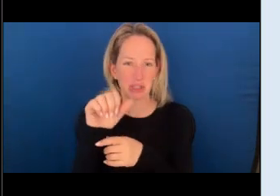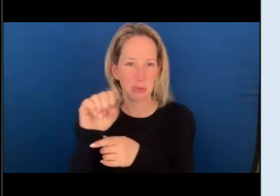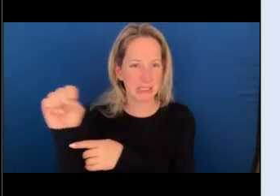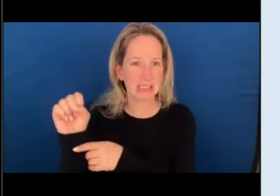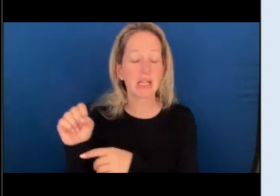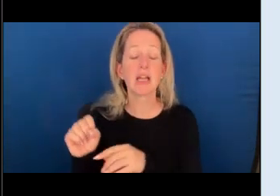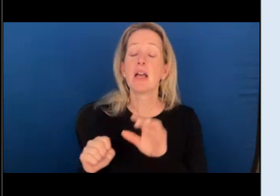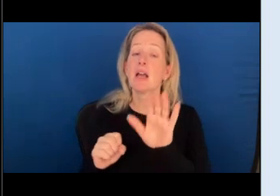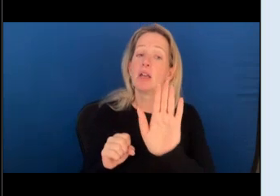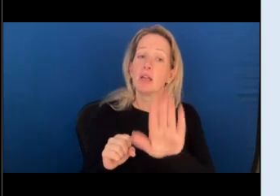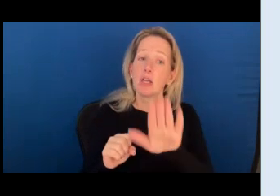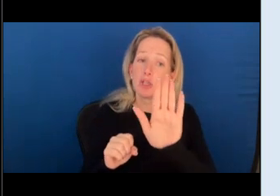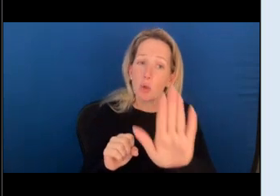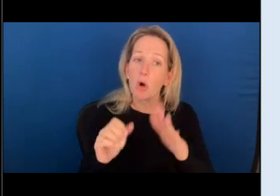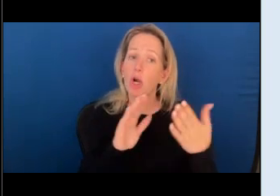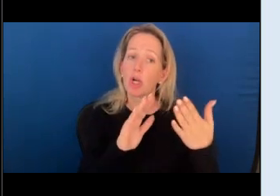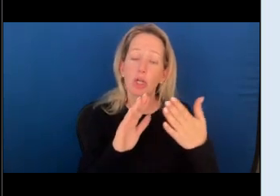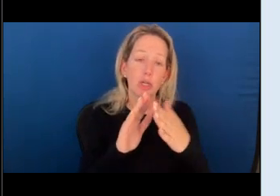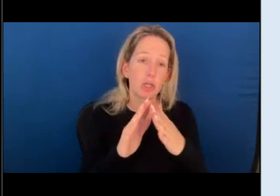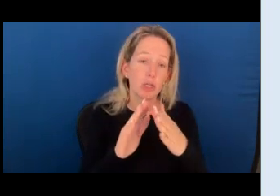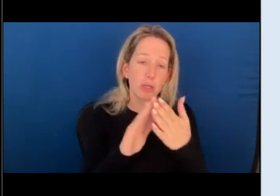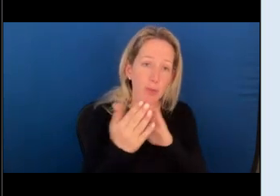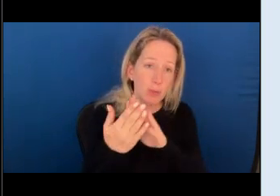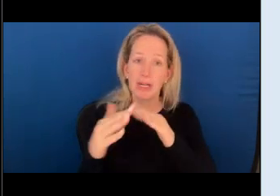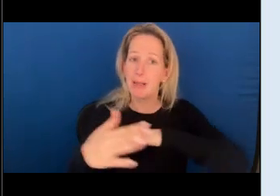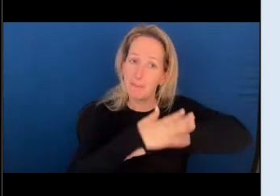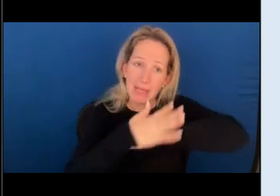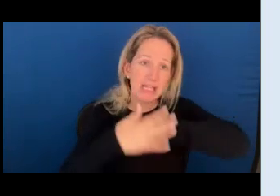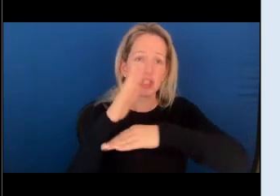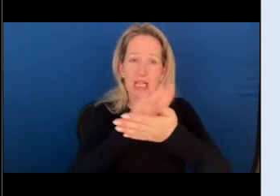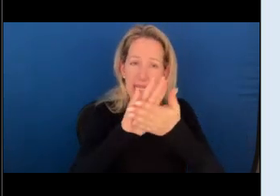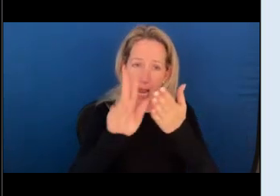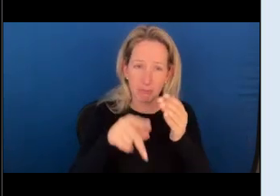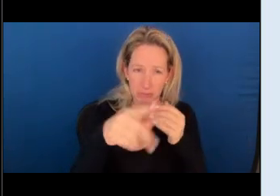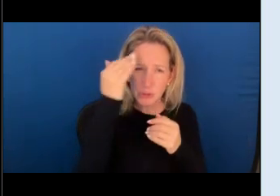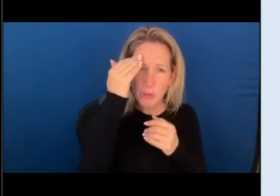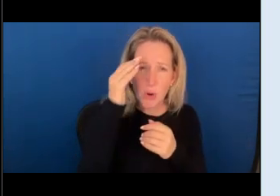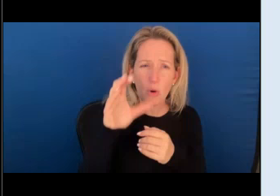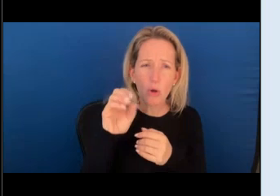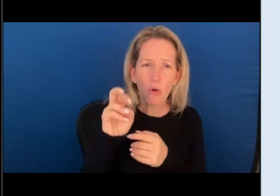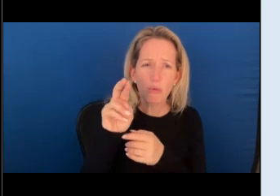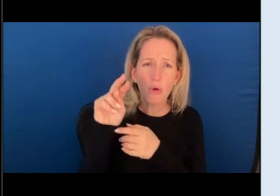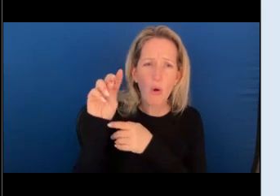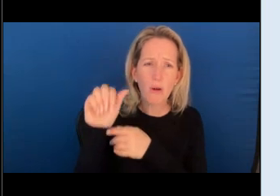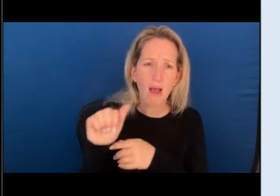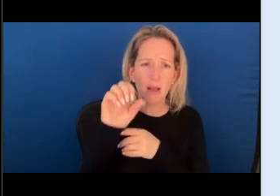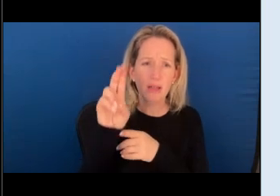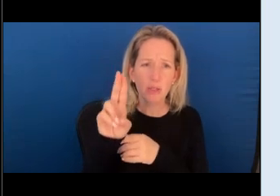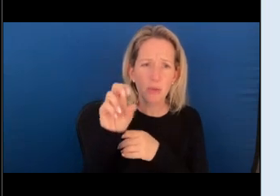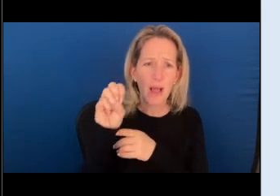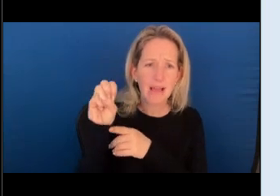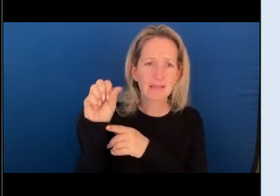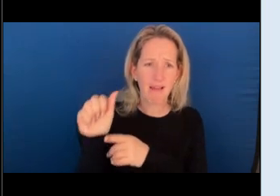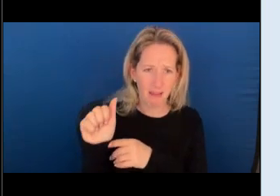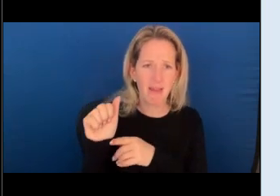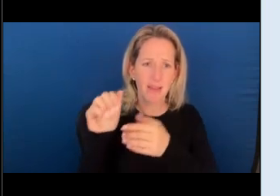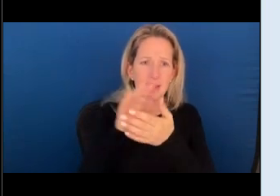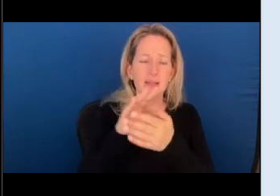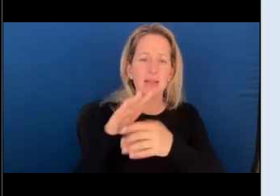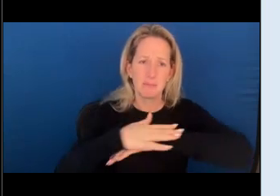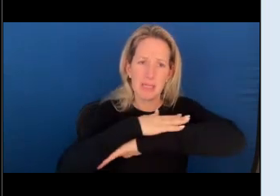know if you had heard of the Corona USA Protect Your Beaches program that they've got running on, and it's administered